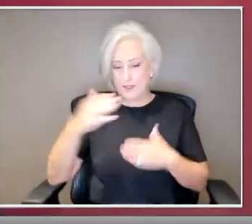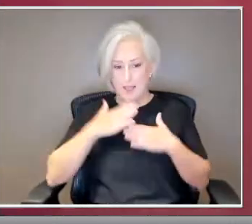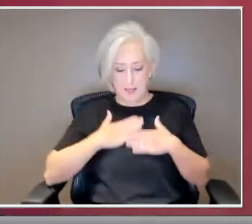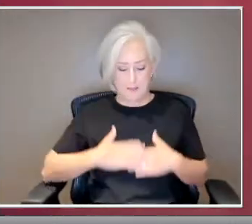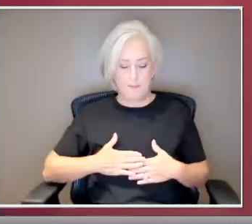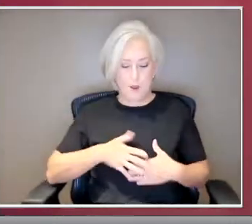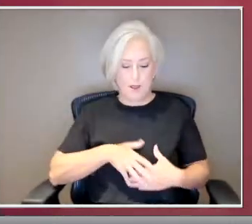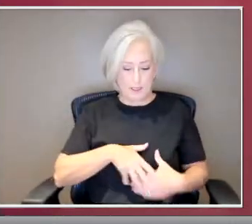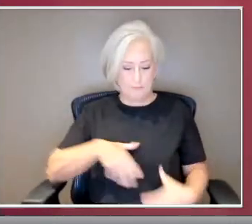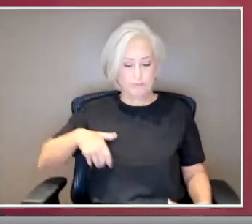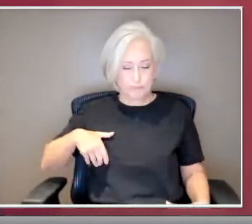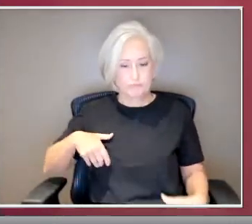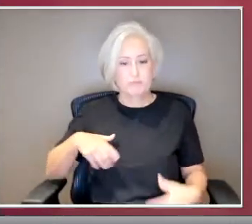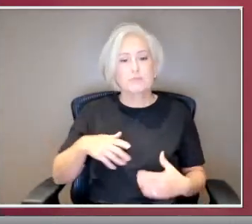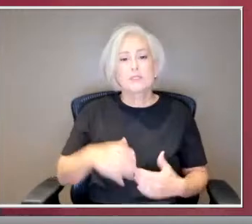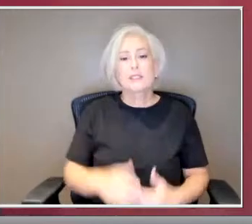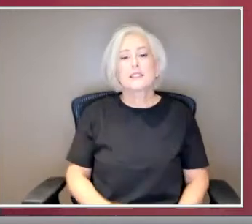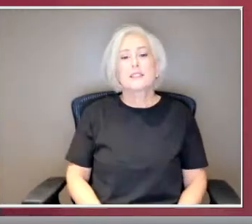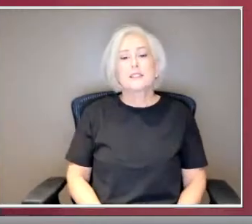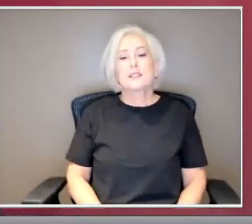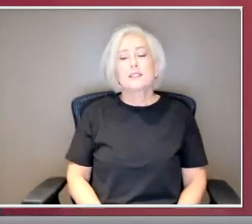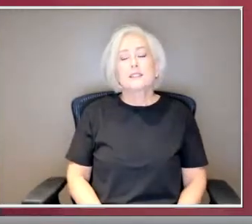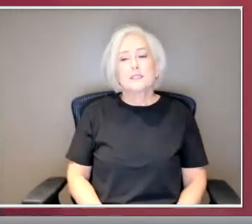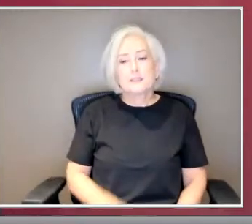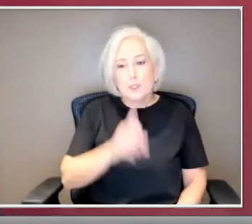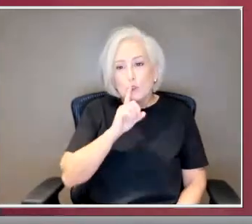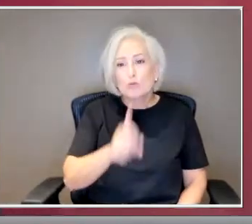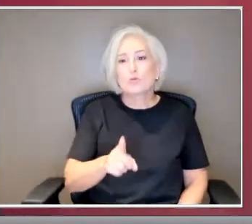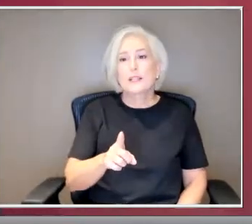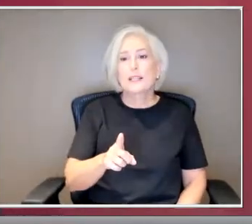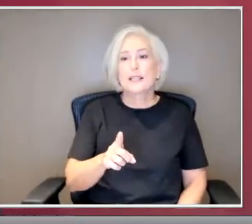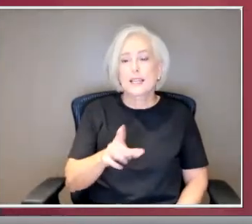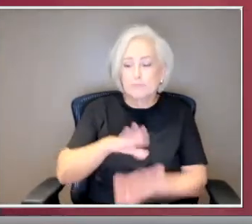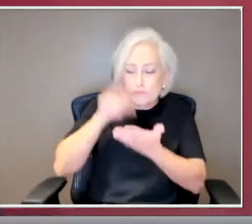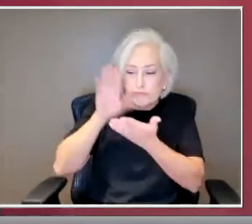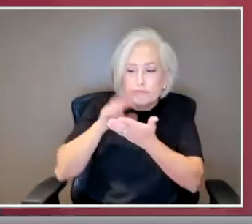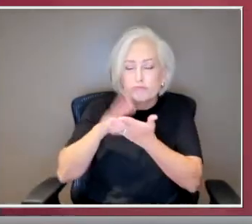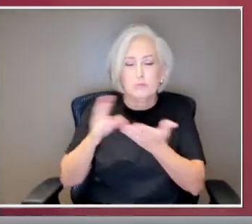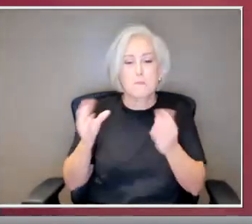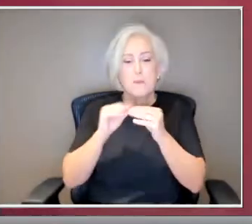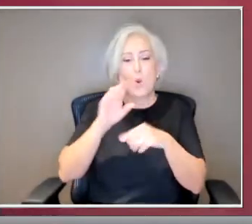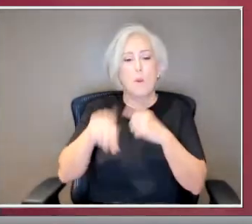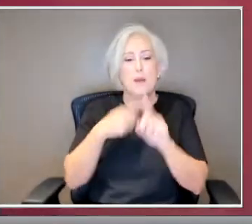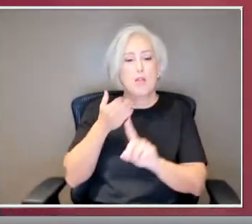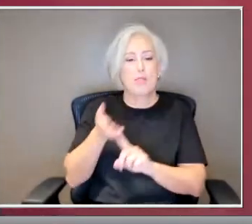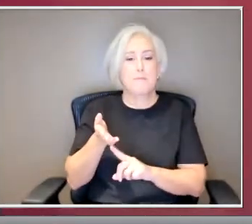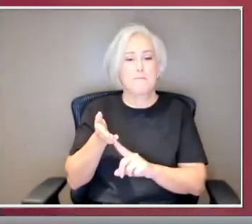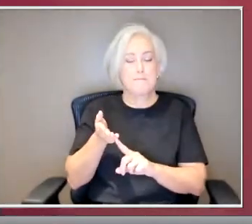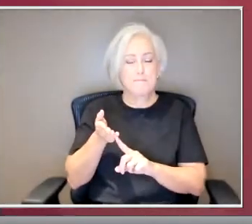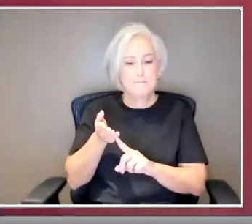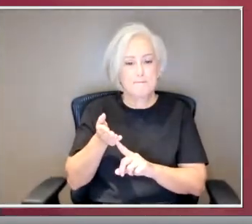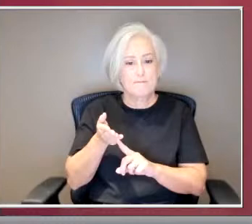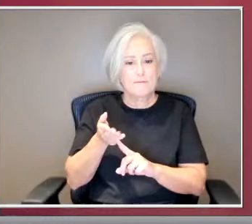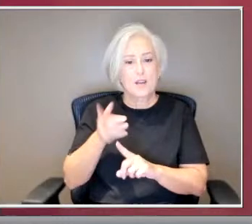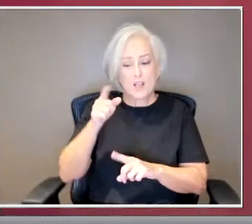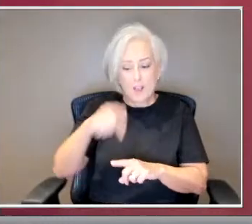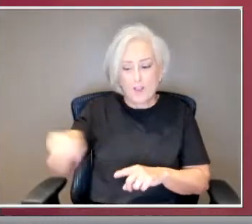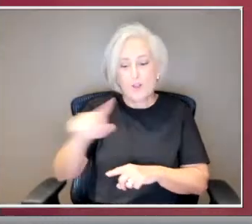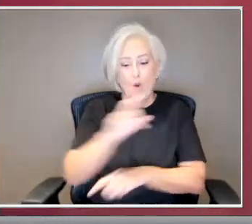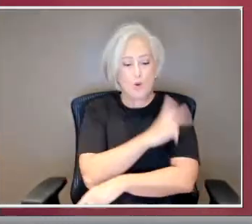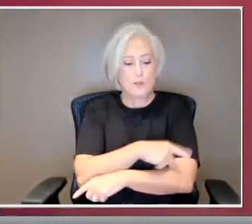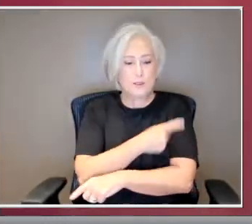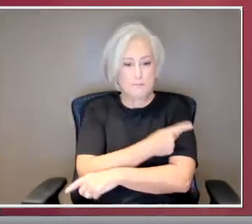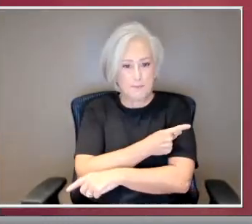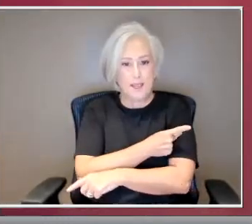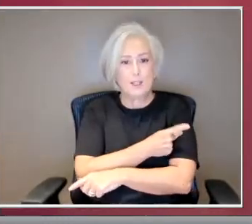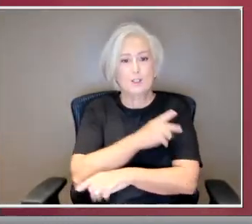not. But you really get to know them, and then it's, I just feel like those were the patients when I was on the 4th floor that